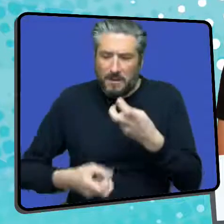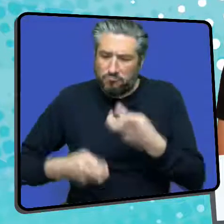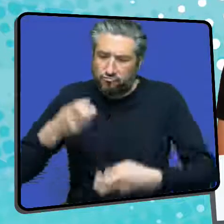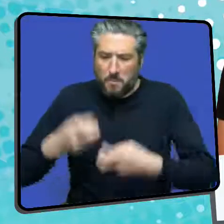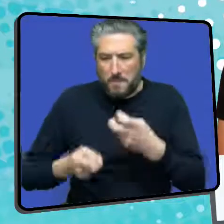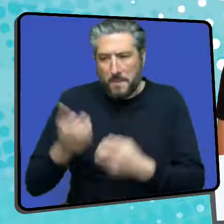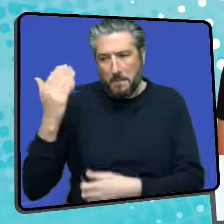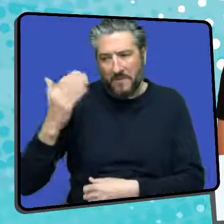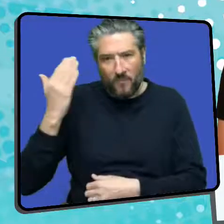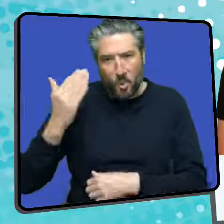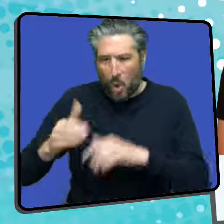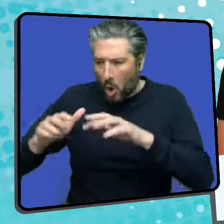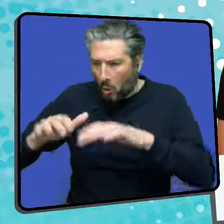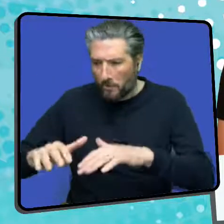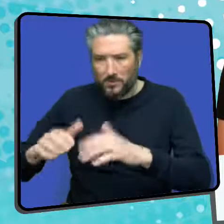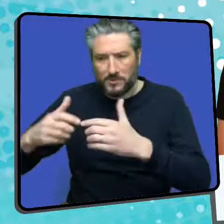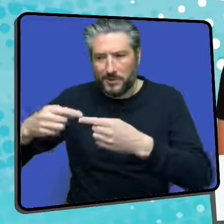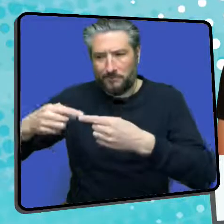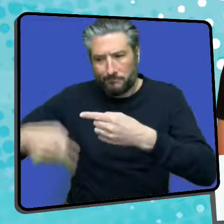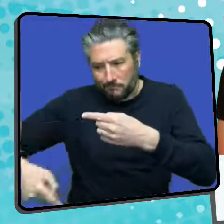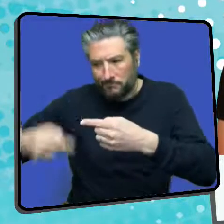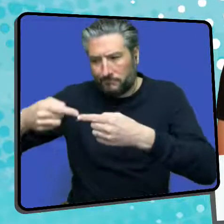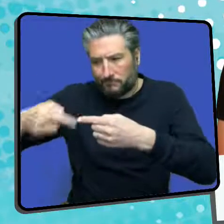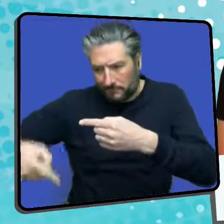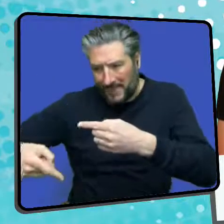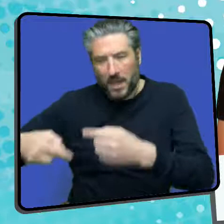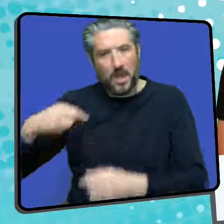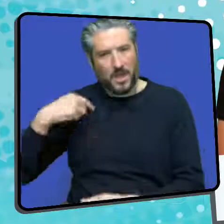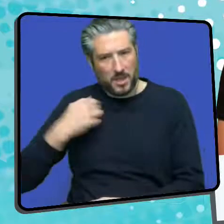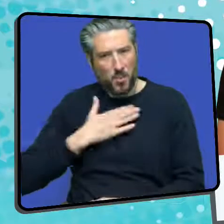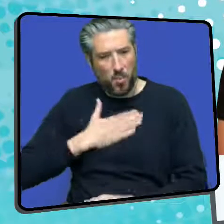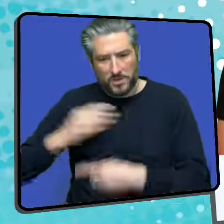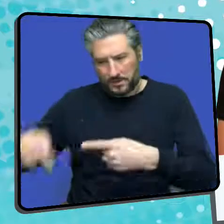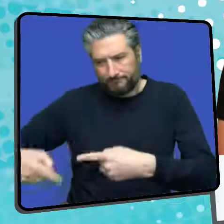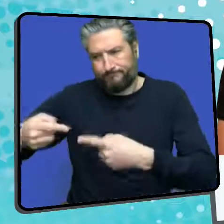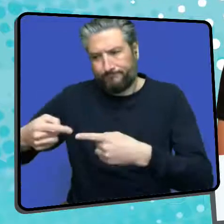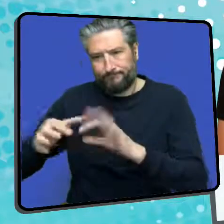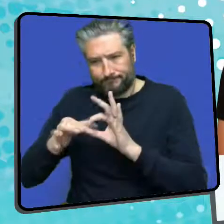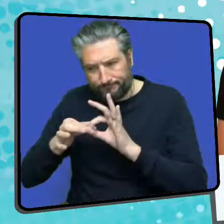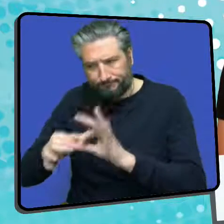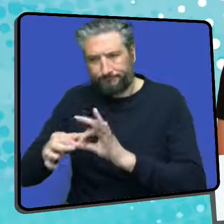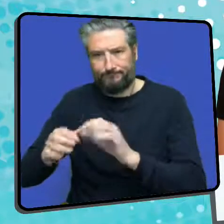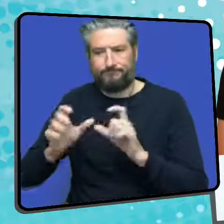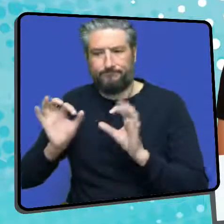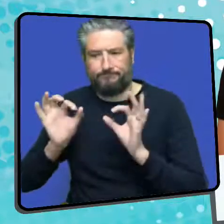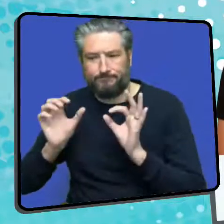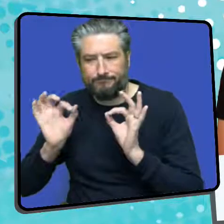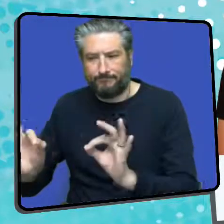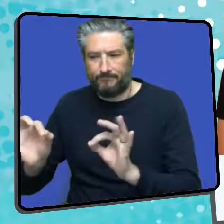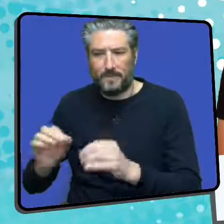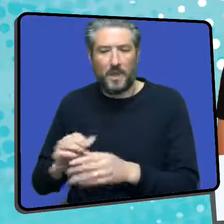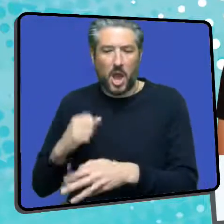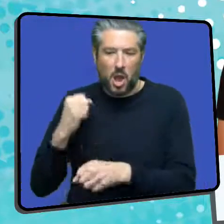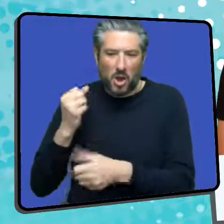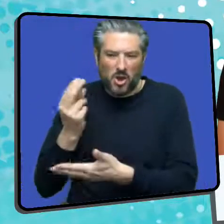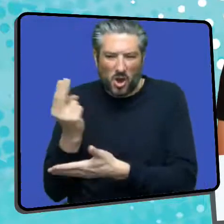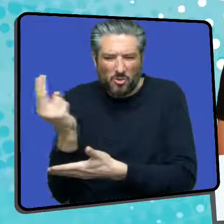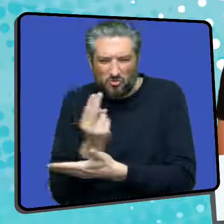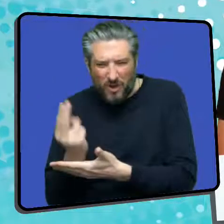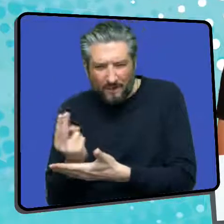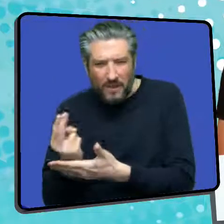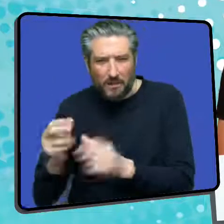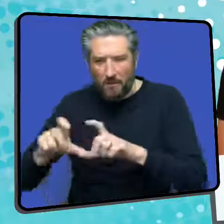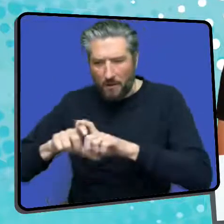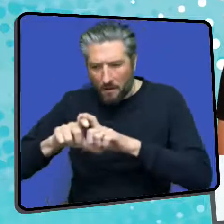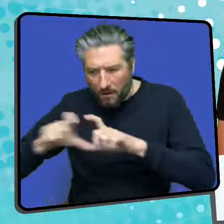I mainly focus on the non-functional requirements in that space. So what sort of graphics card do you need to train a model? How much